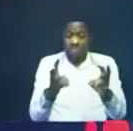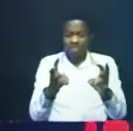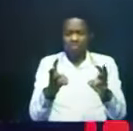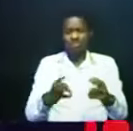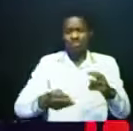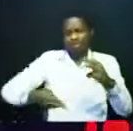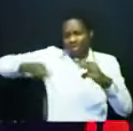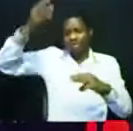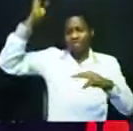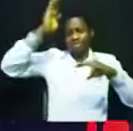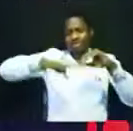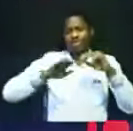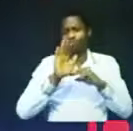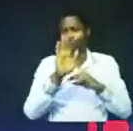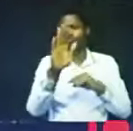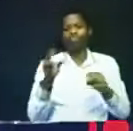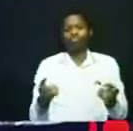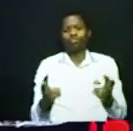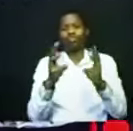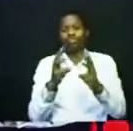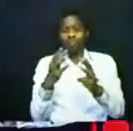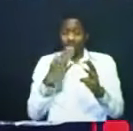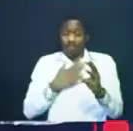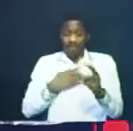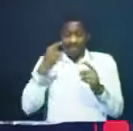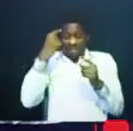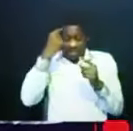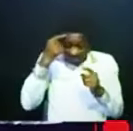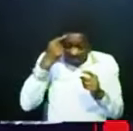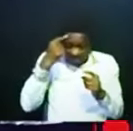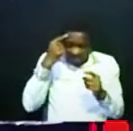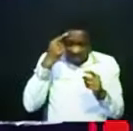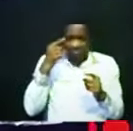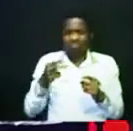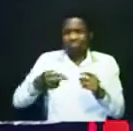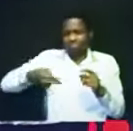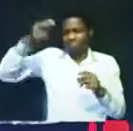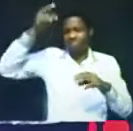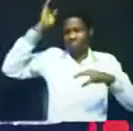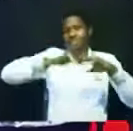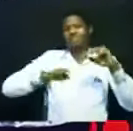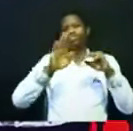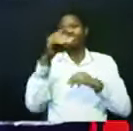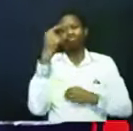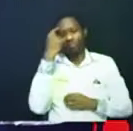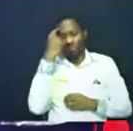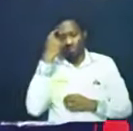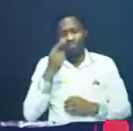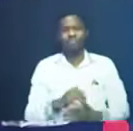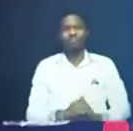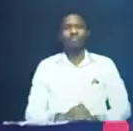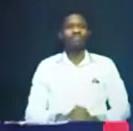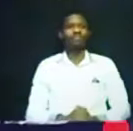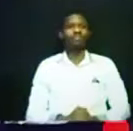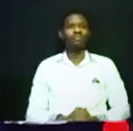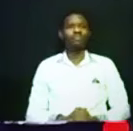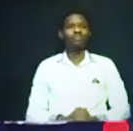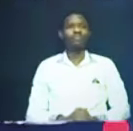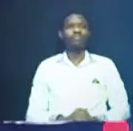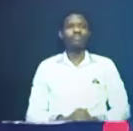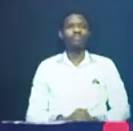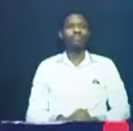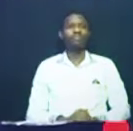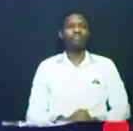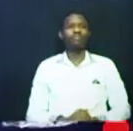my thoughts than your thoughts. I said your soul crown sinning as I sin, Sarah and a maquine crown, a sinning maquine, na maquine,